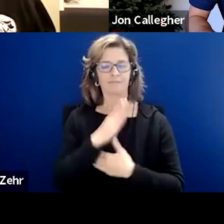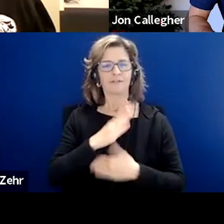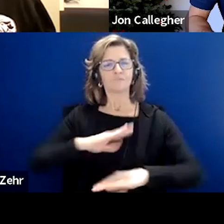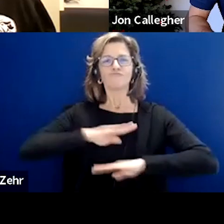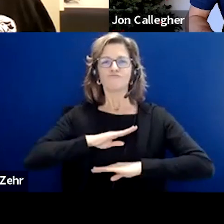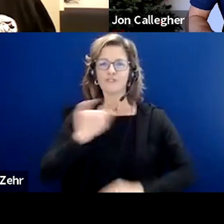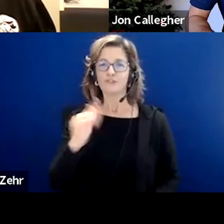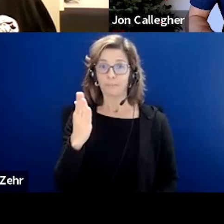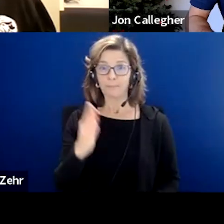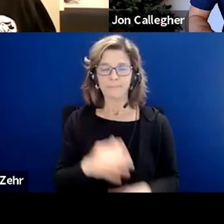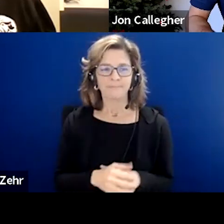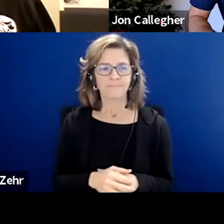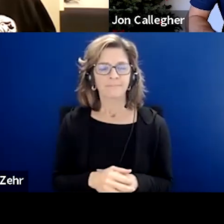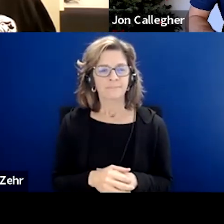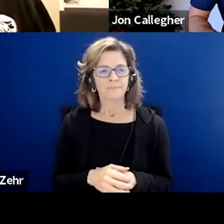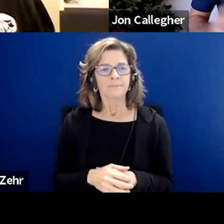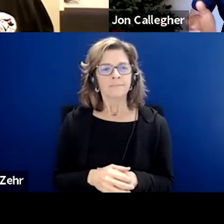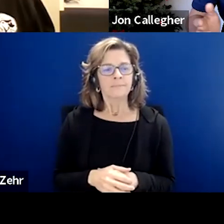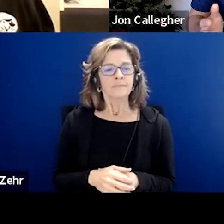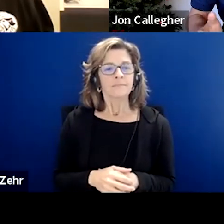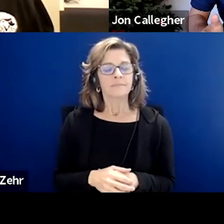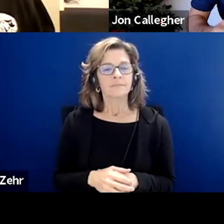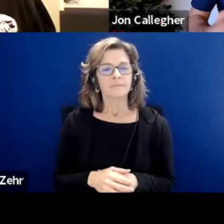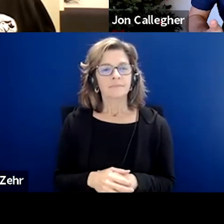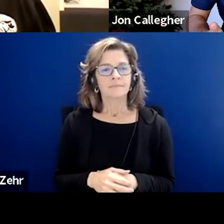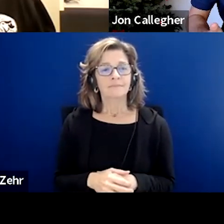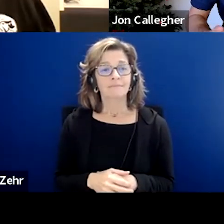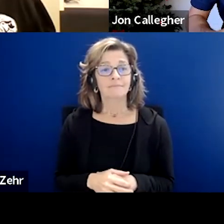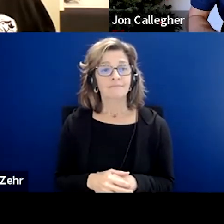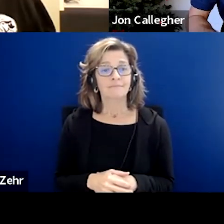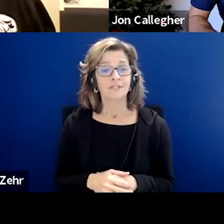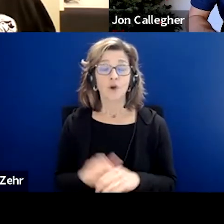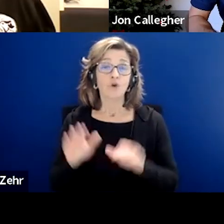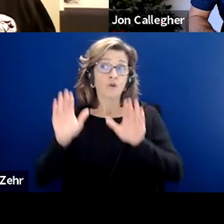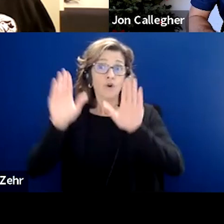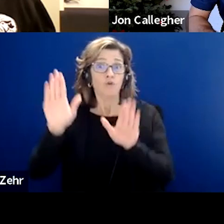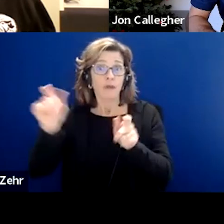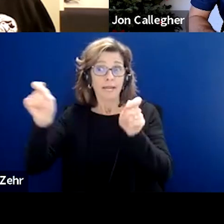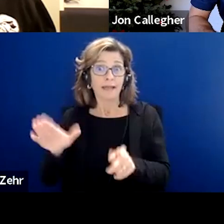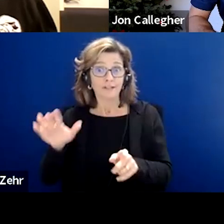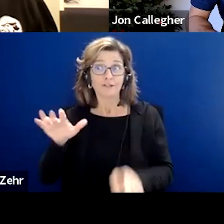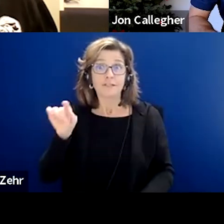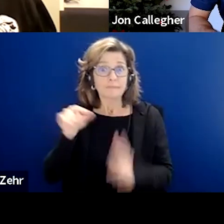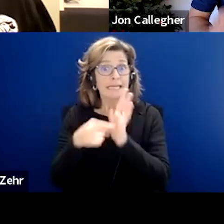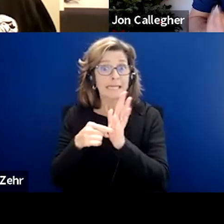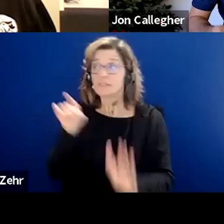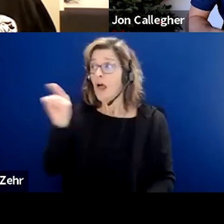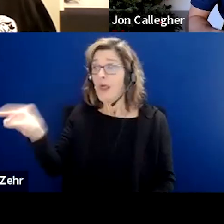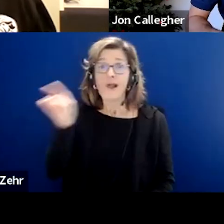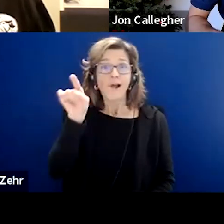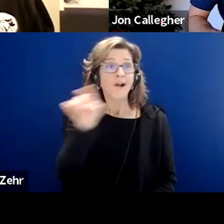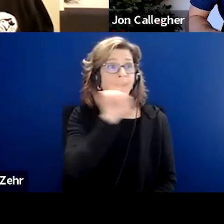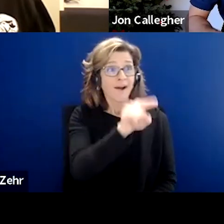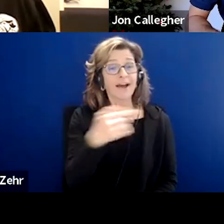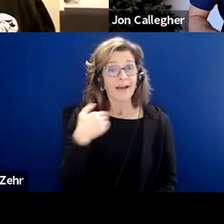It's great that, there are examples of great managers out there, very good managers. Is there something,